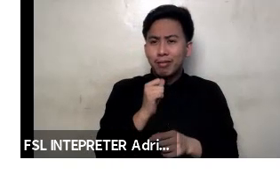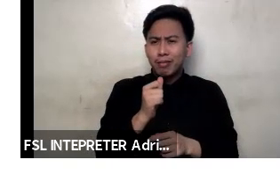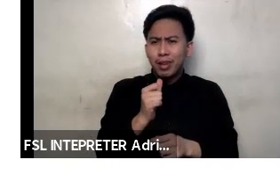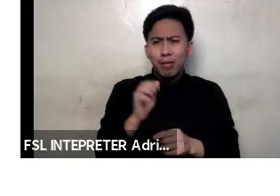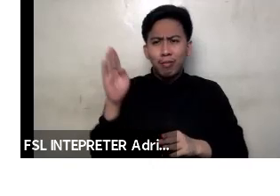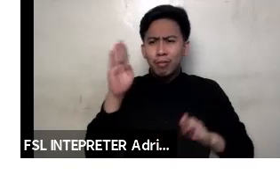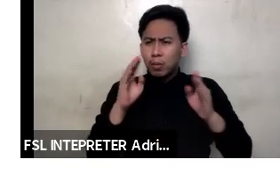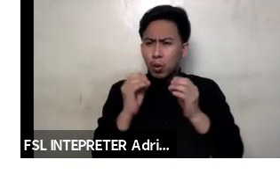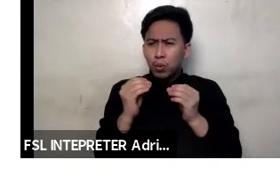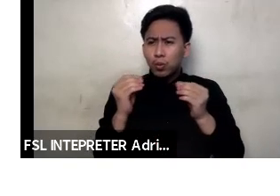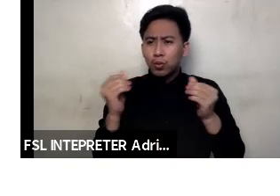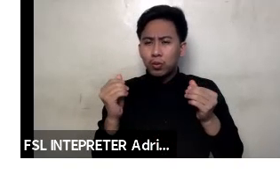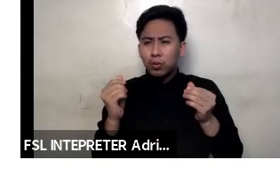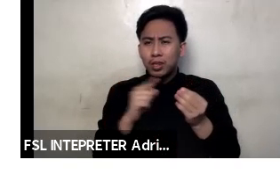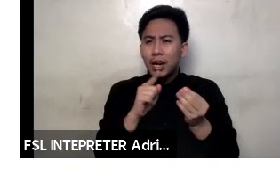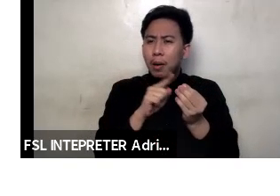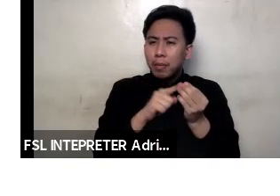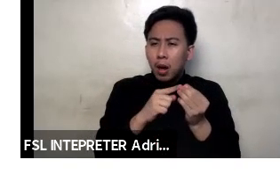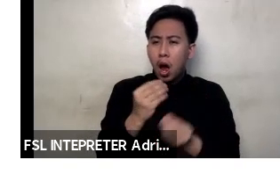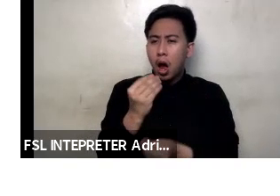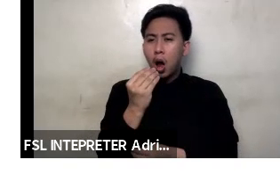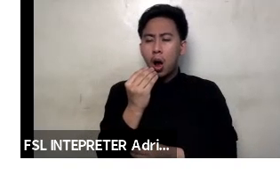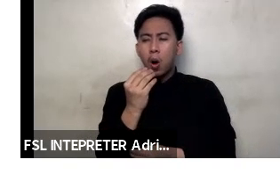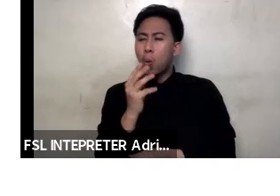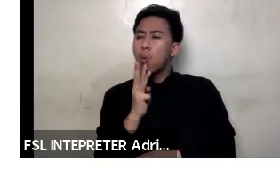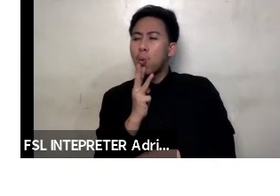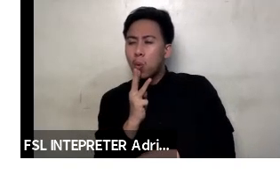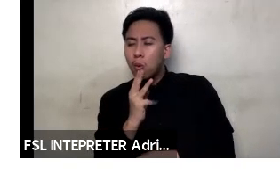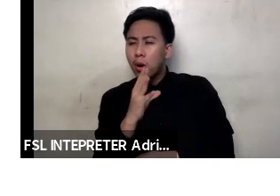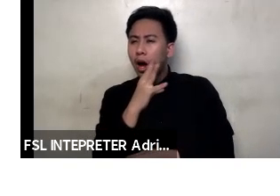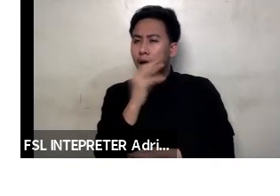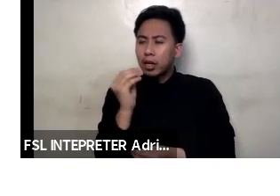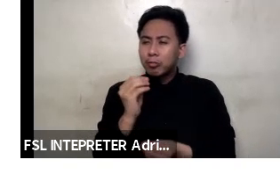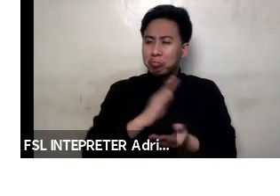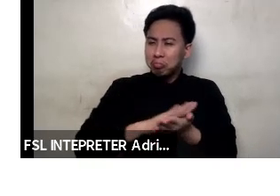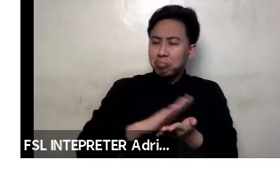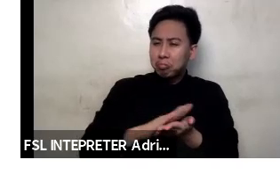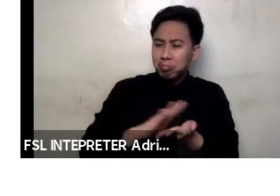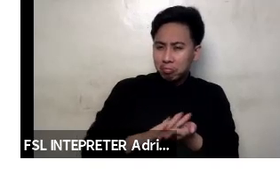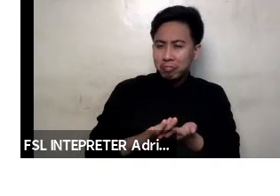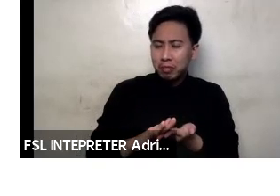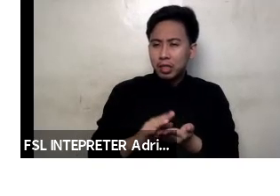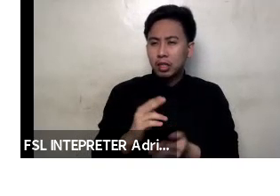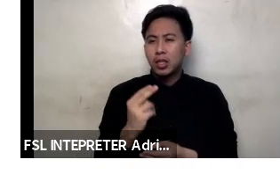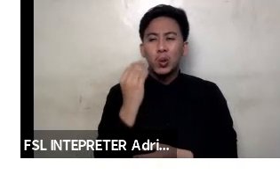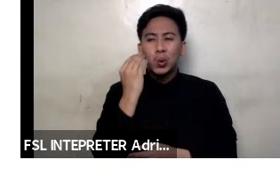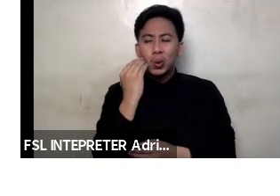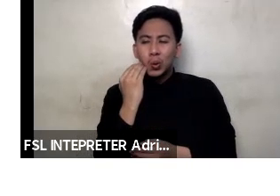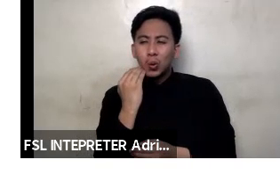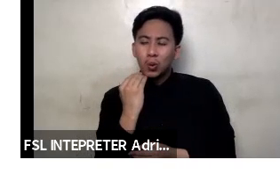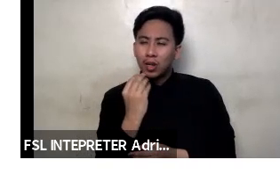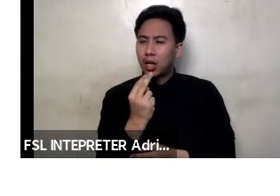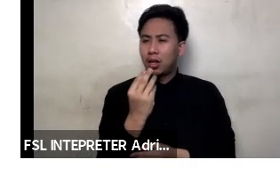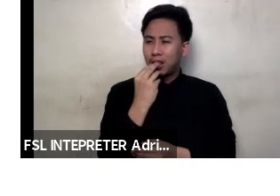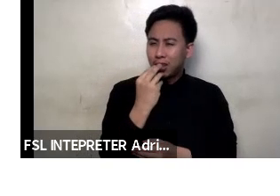problem on water, sanitation, and hygiene, then definitely malnutrition will still persist. And then repeated bouts of wasting results to stunting.